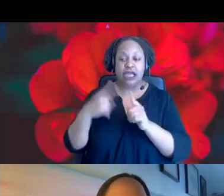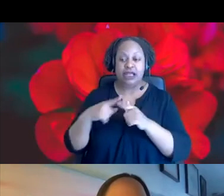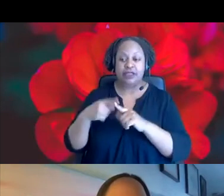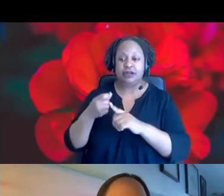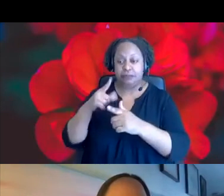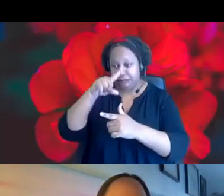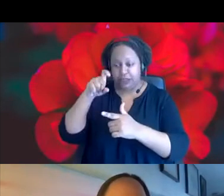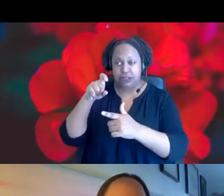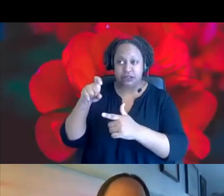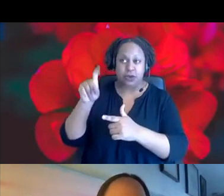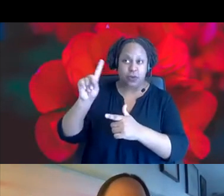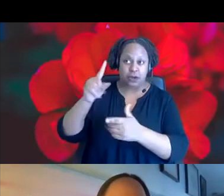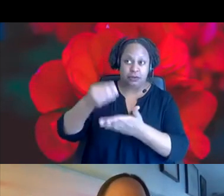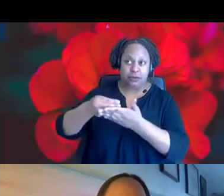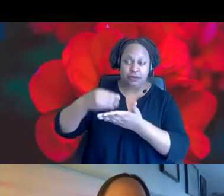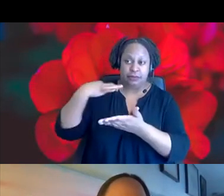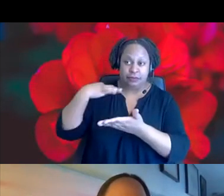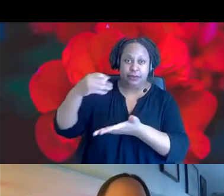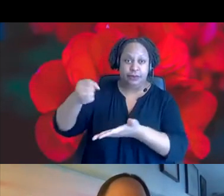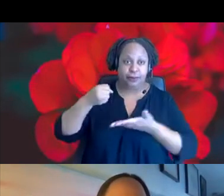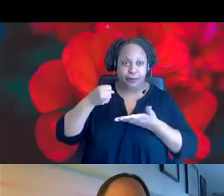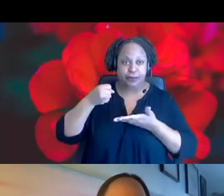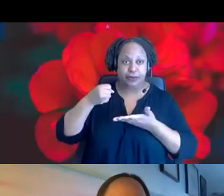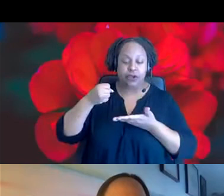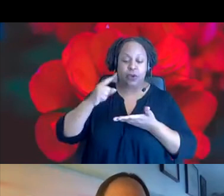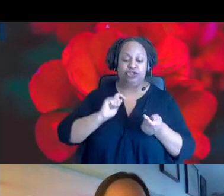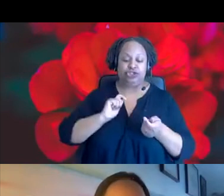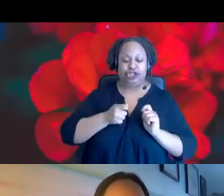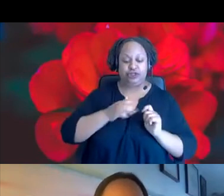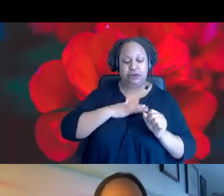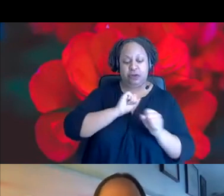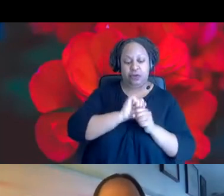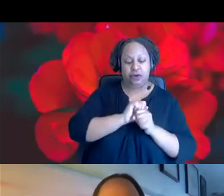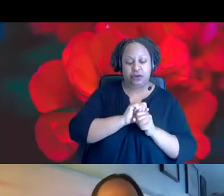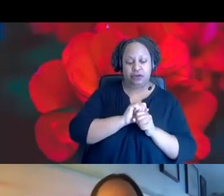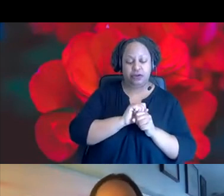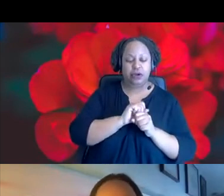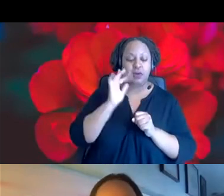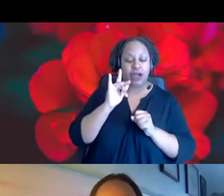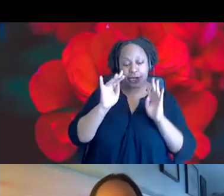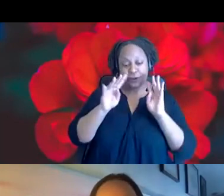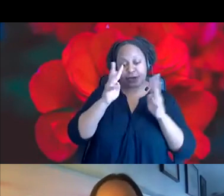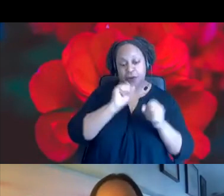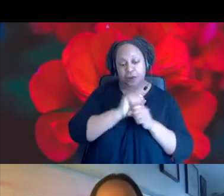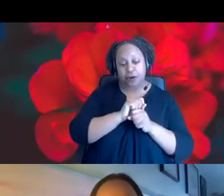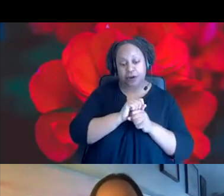it, because then you're creating work based on what you can fund, not based on what